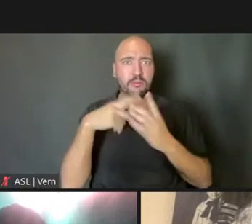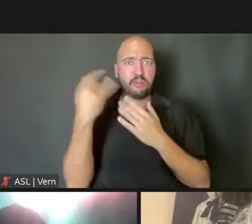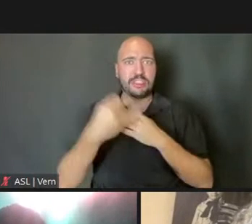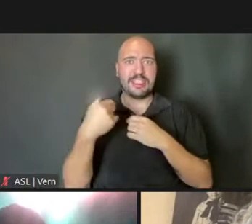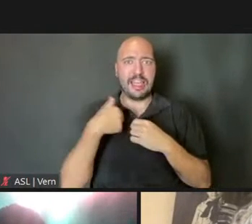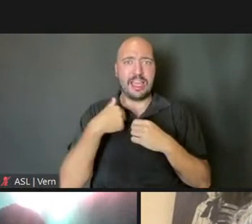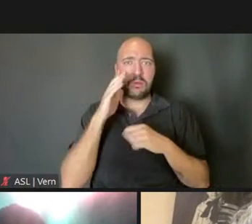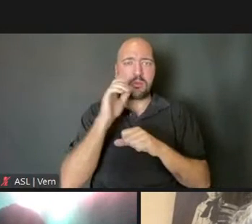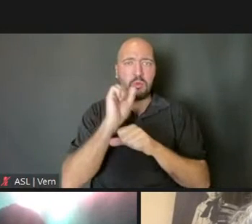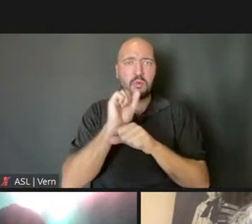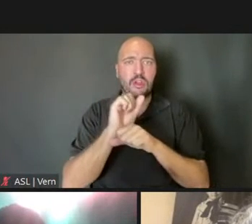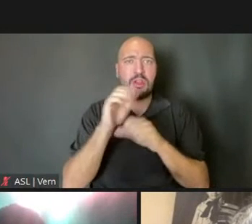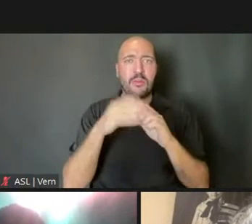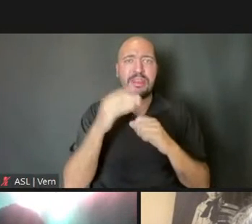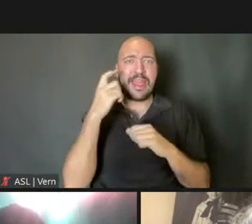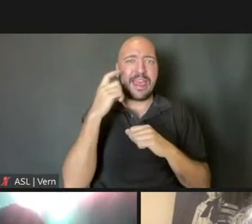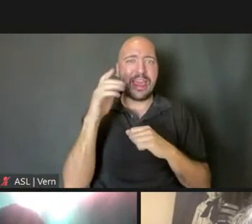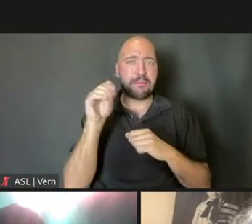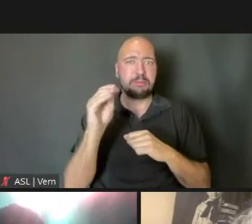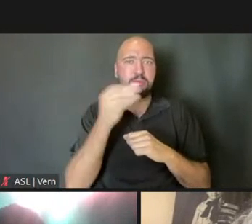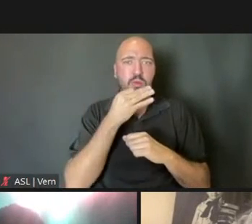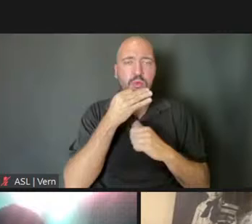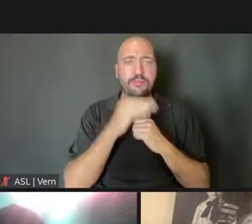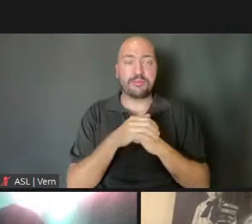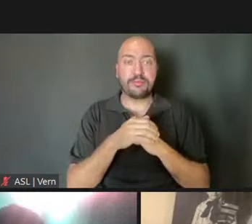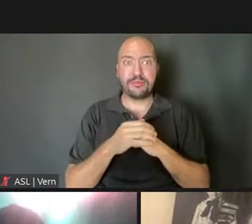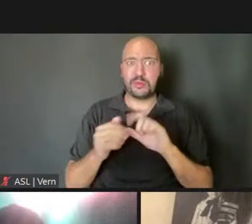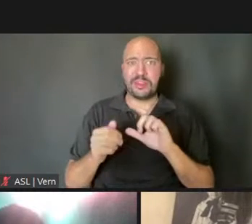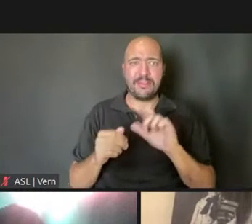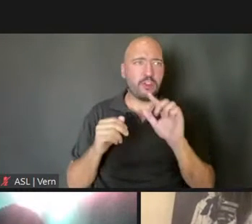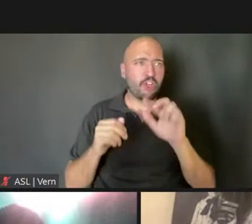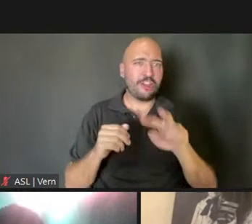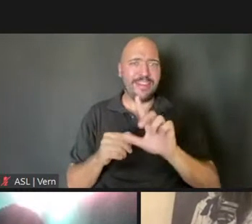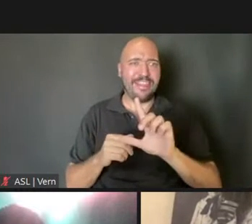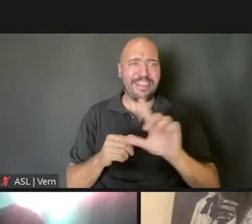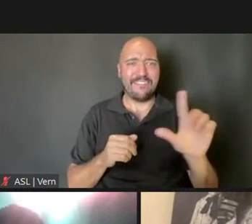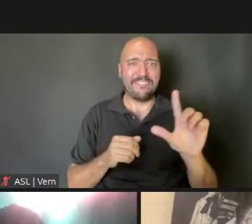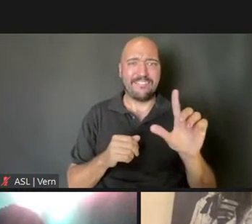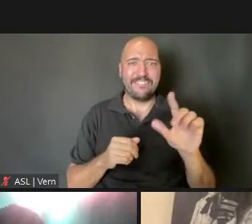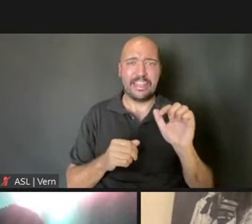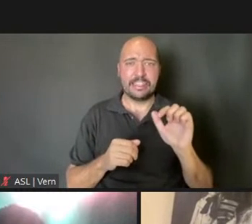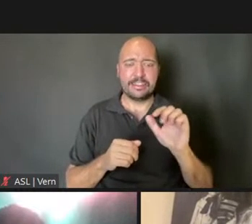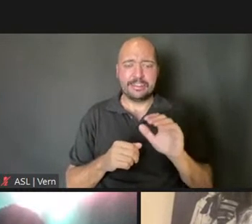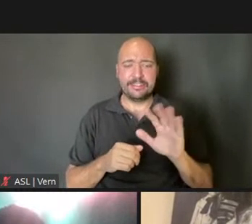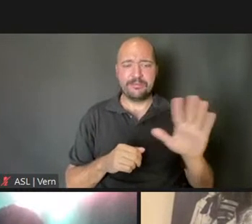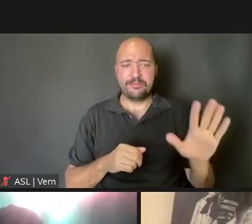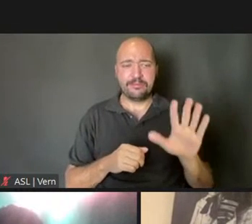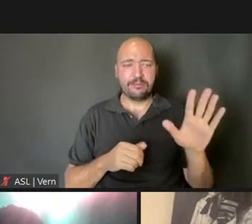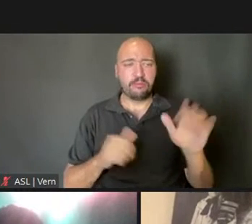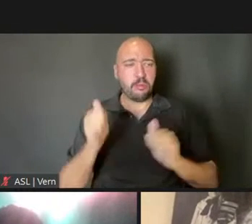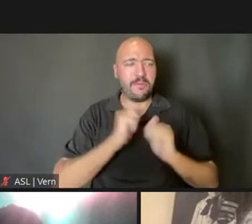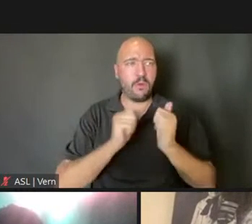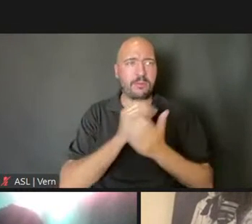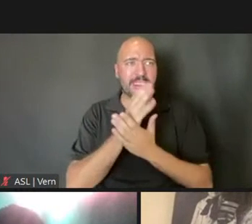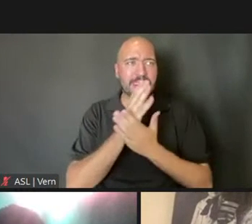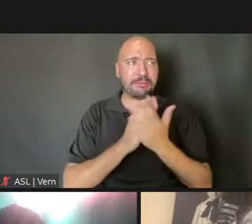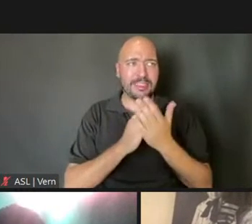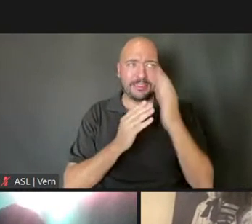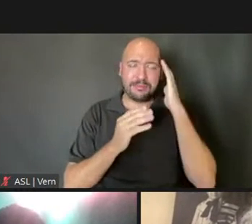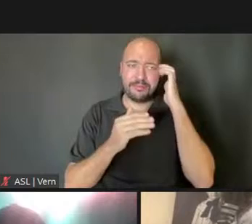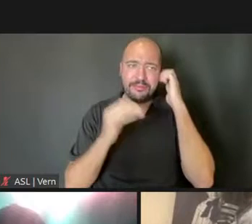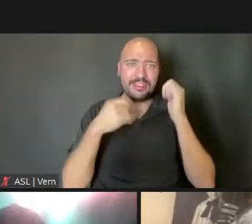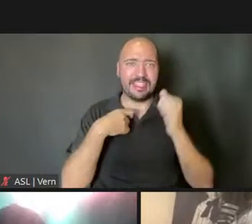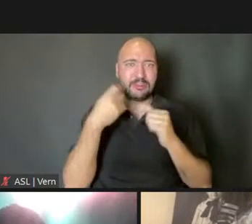working on with Eyebeam. So to the left, you can see this performance piece that I recently